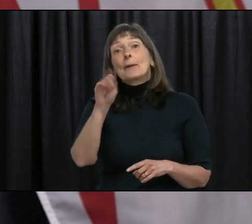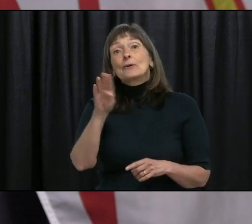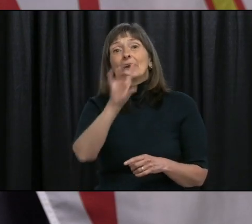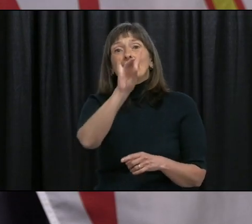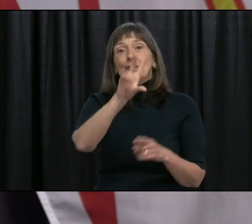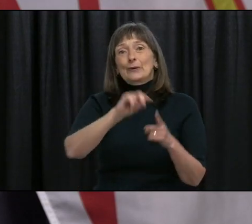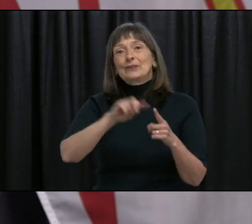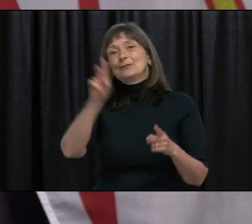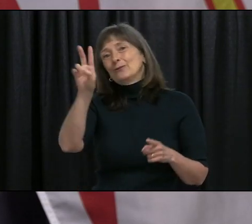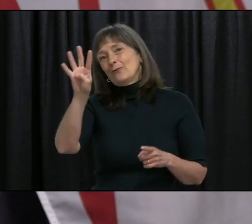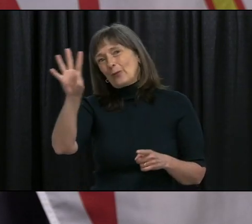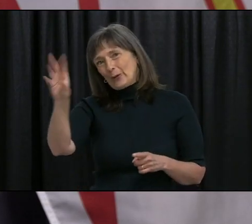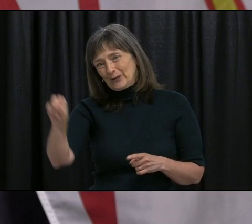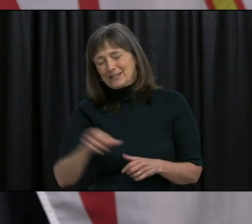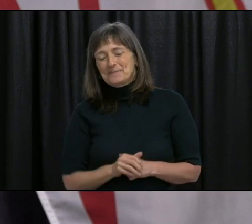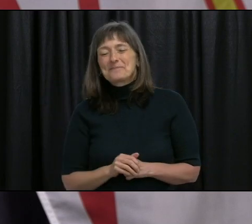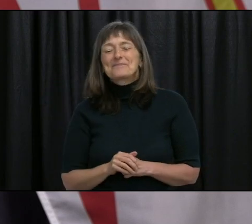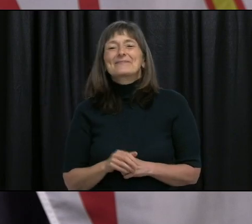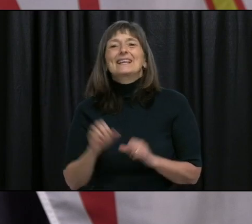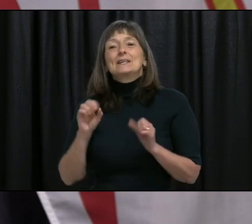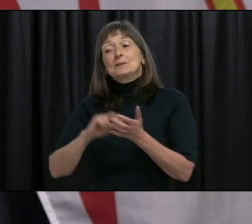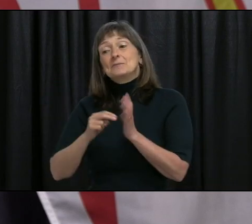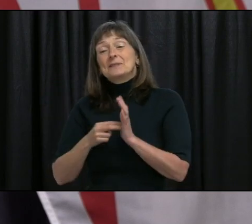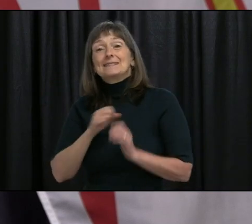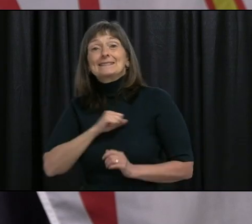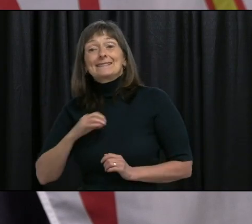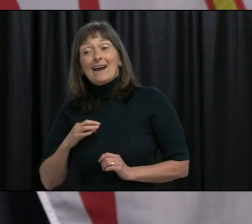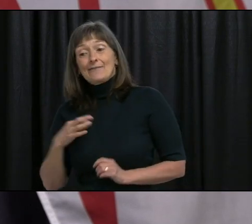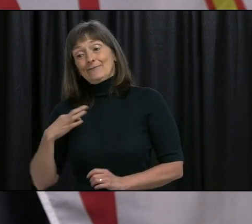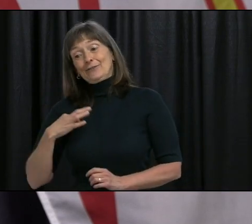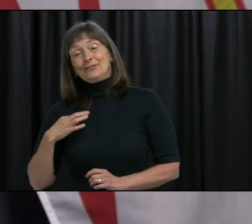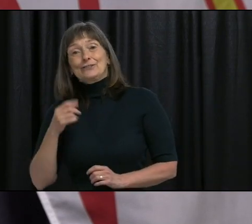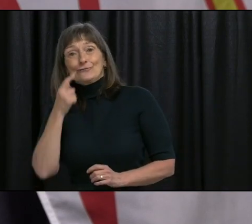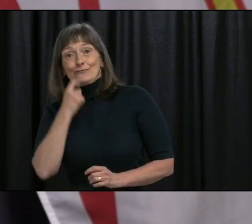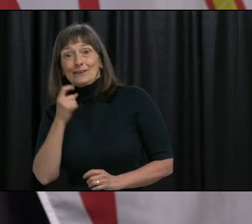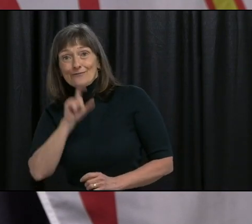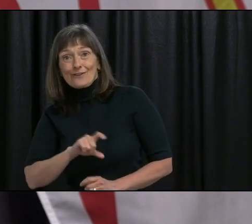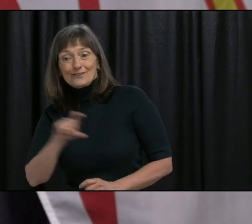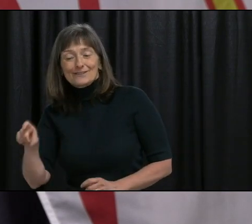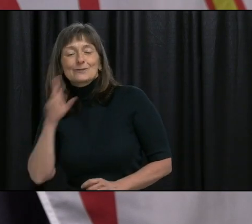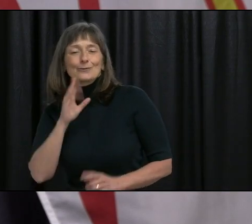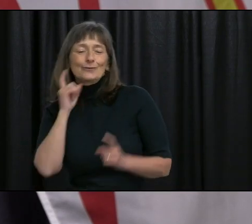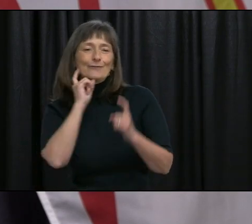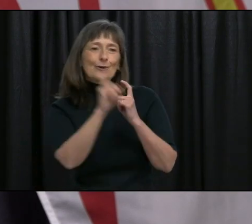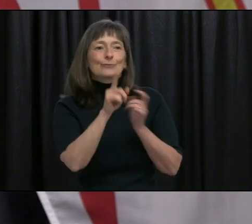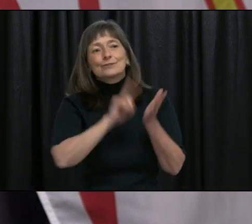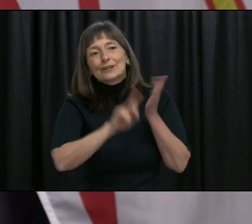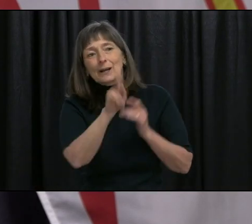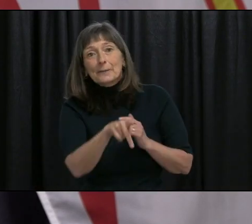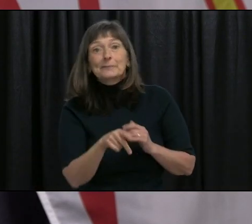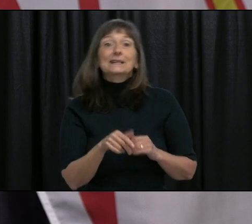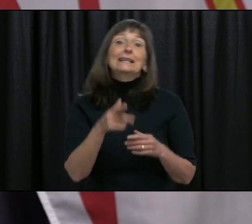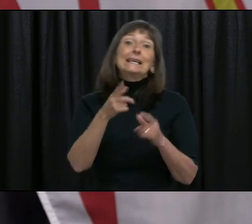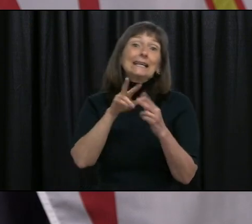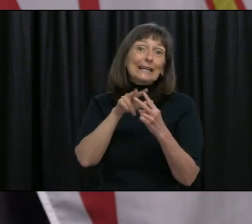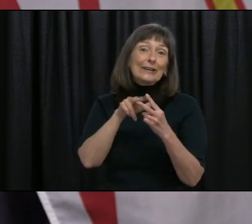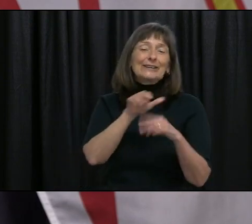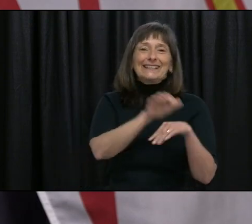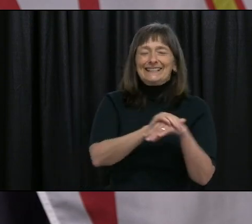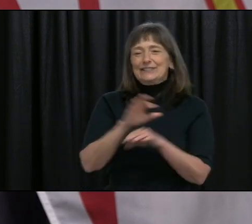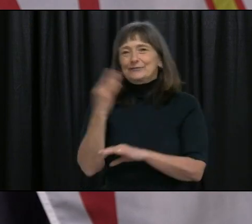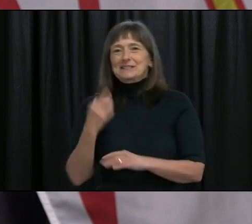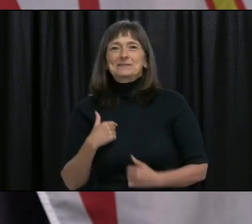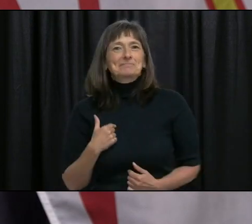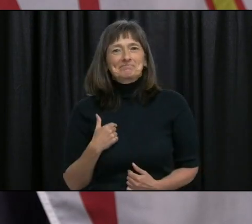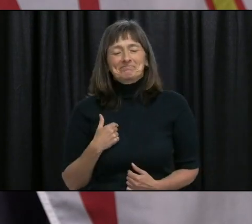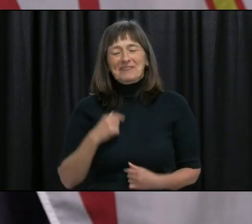Labrador to arrange a call from a trained staff member or volunteer. And this service is available in English or French. That's what I get